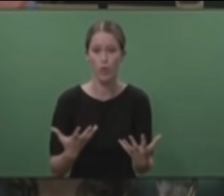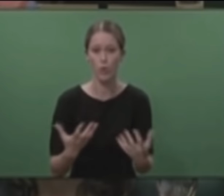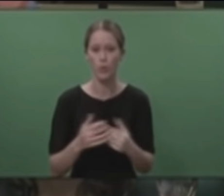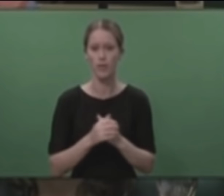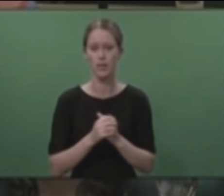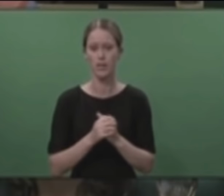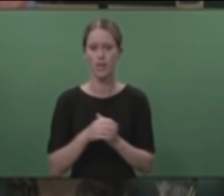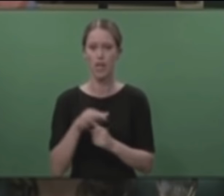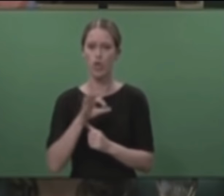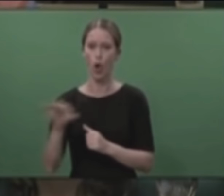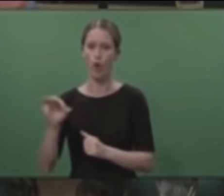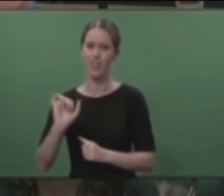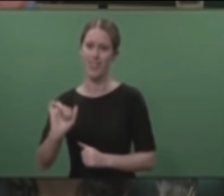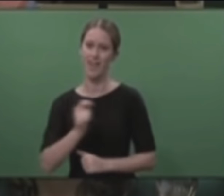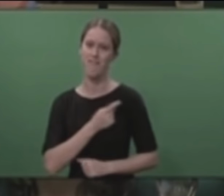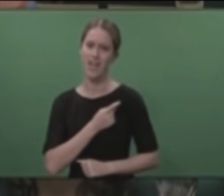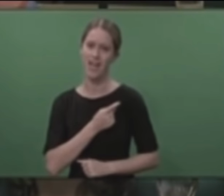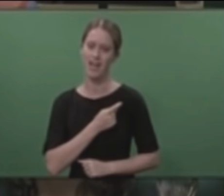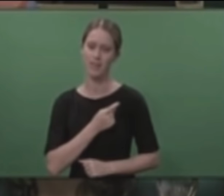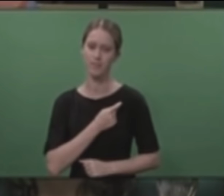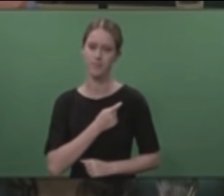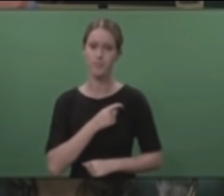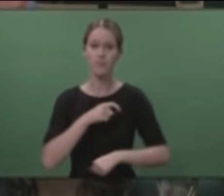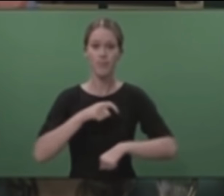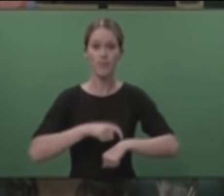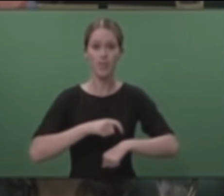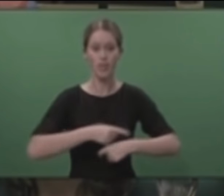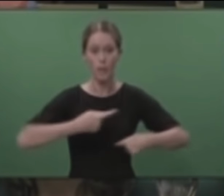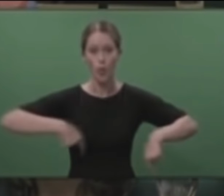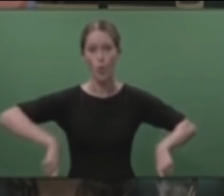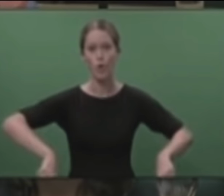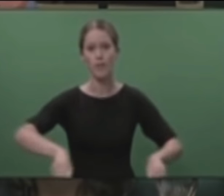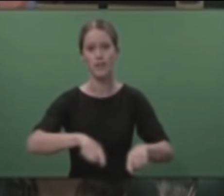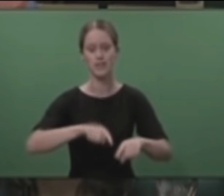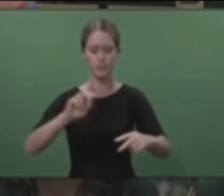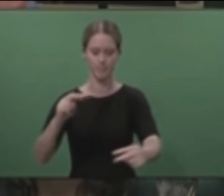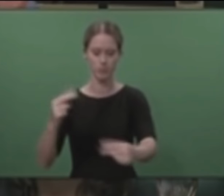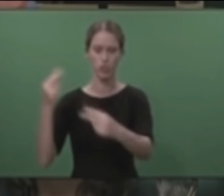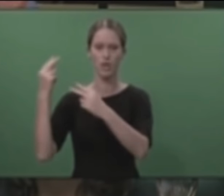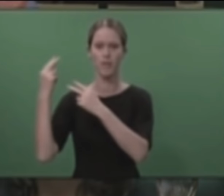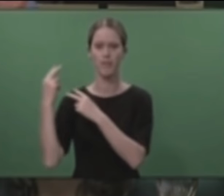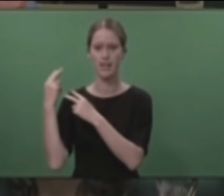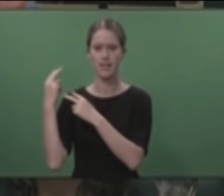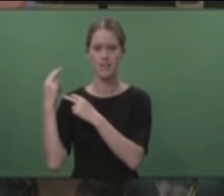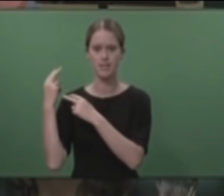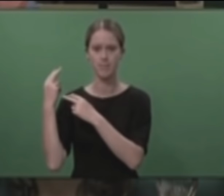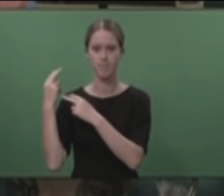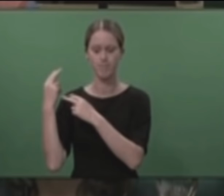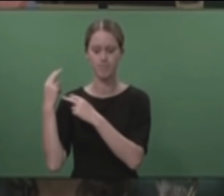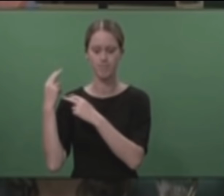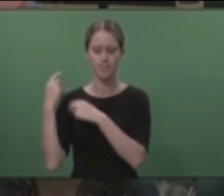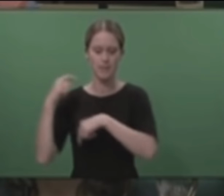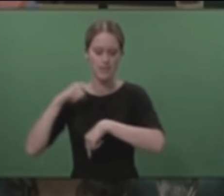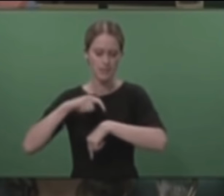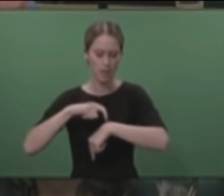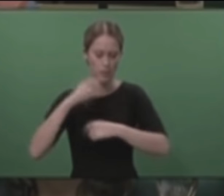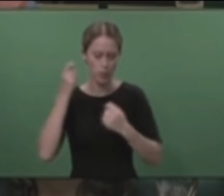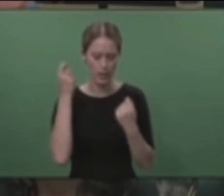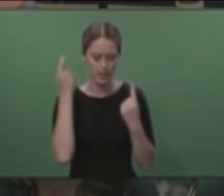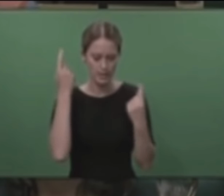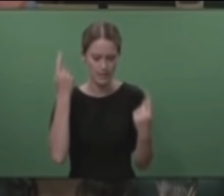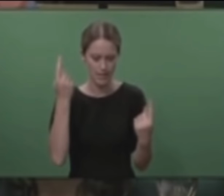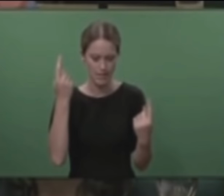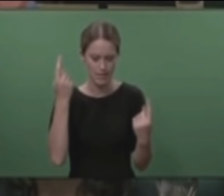rather than their fear? It is time for us all to reflect. It is time to understand